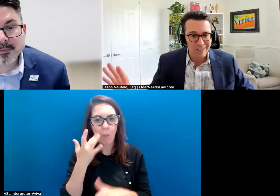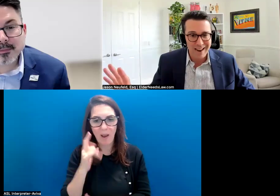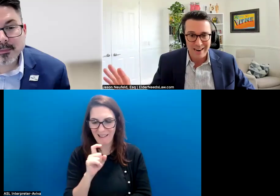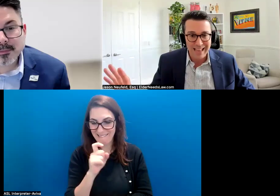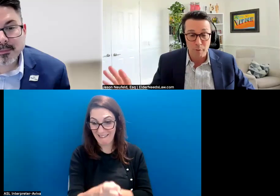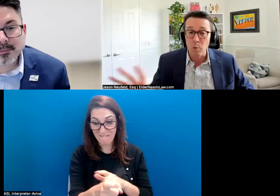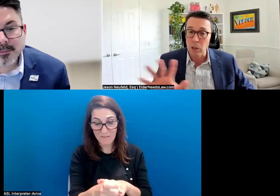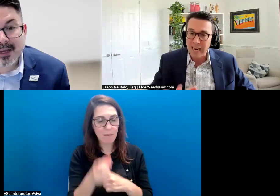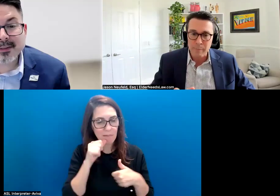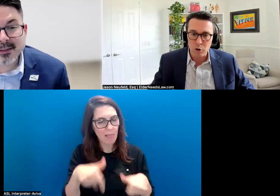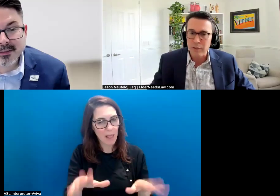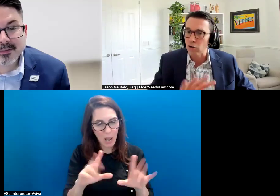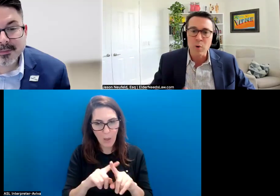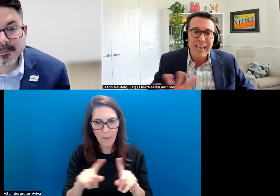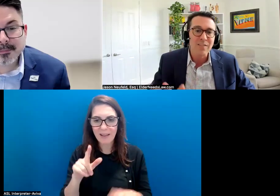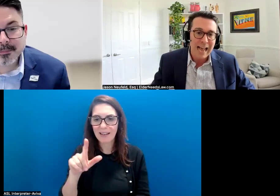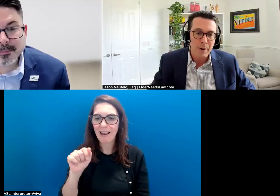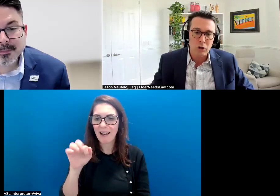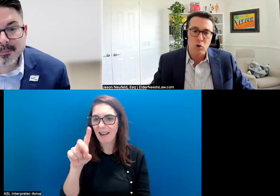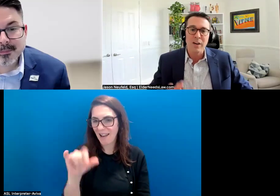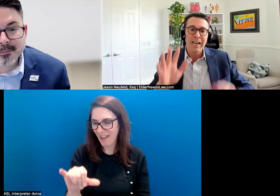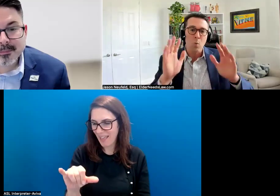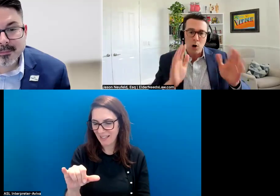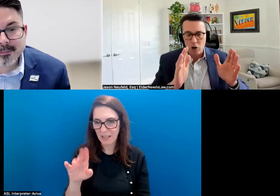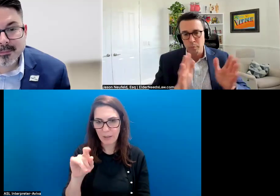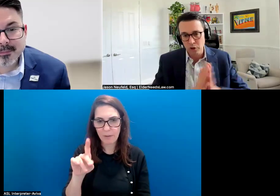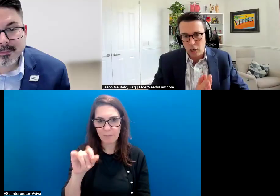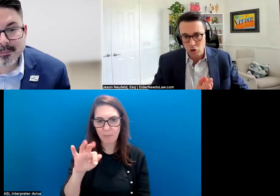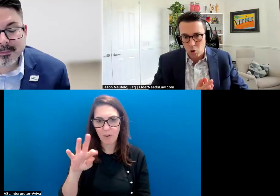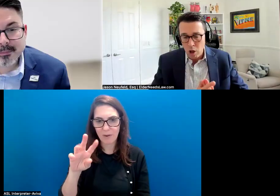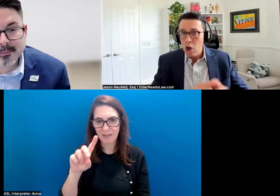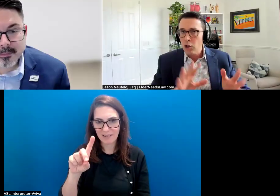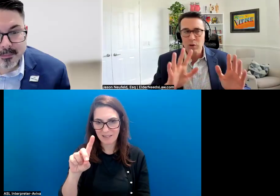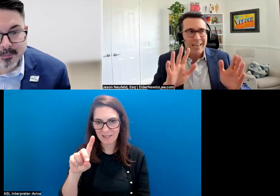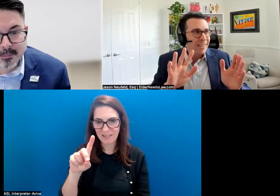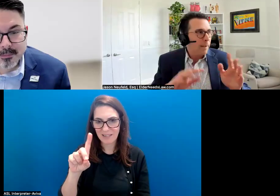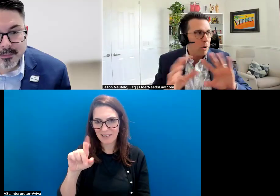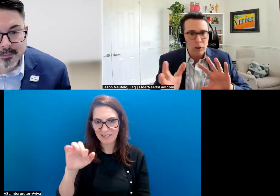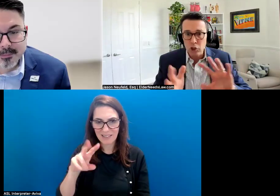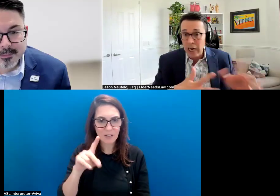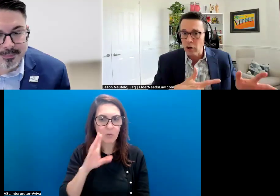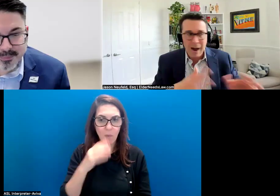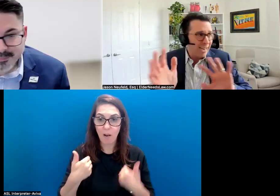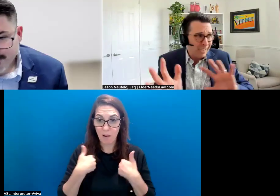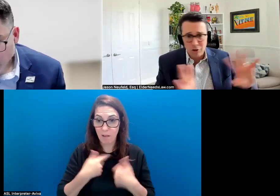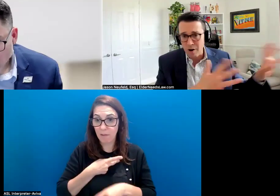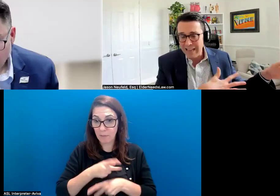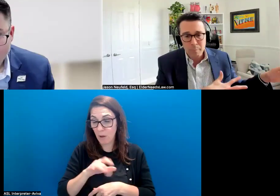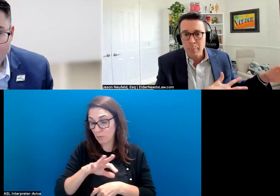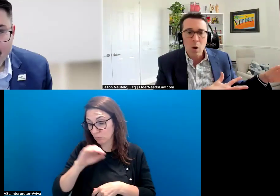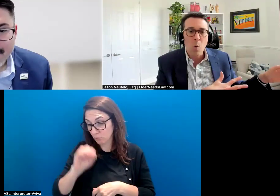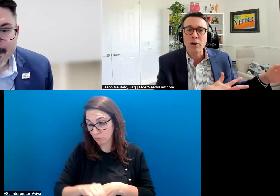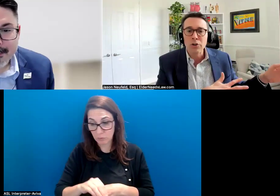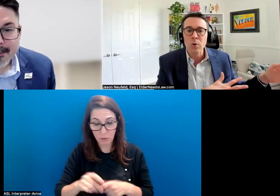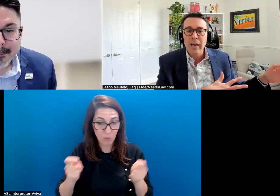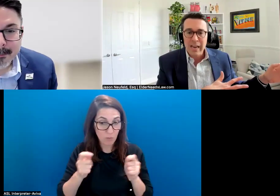still not allowed. But with a ladybird Okay. deed, there's no gift happening because you retain 100% control. You retain the ability to change your mind and say, these are not the